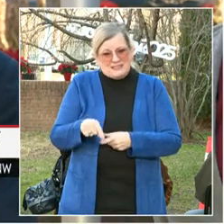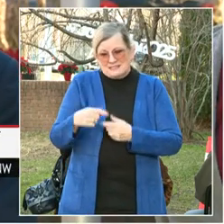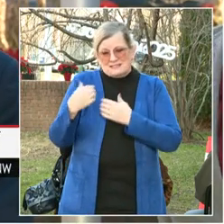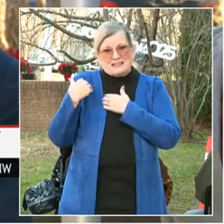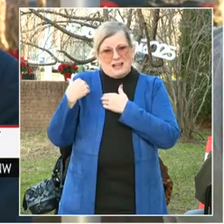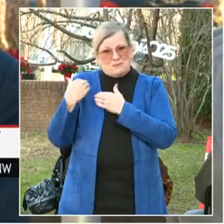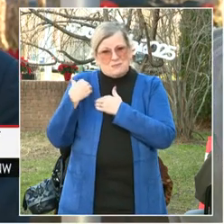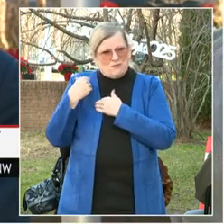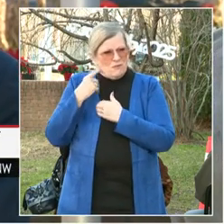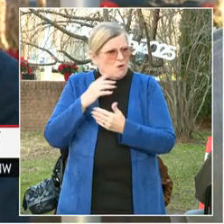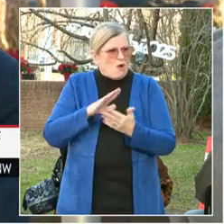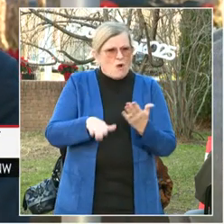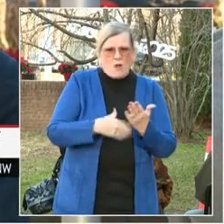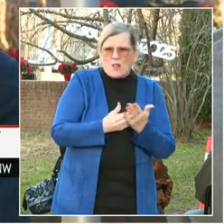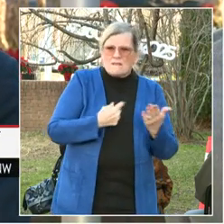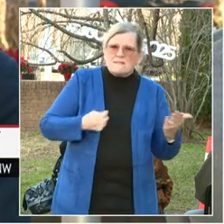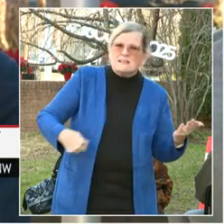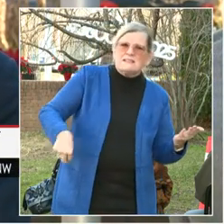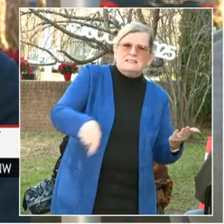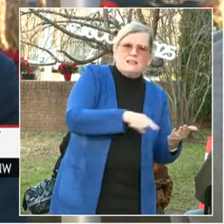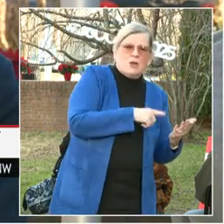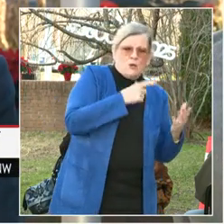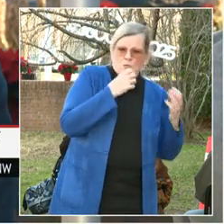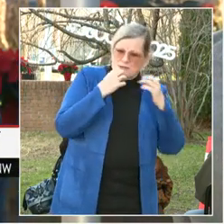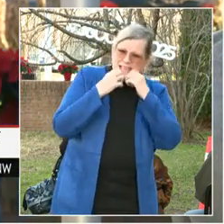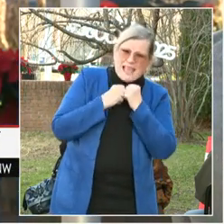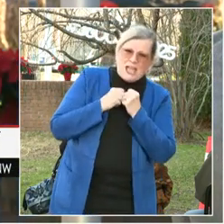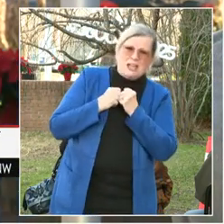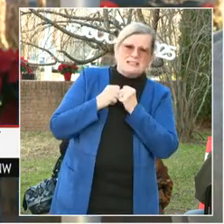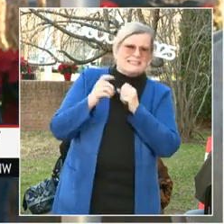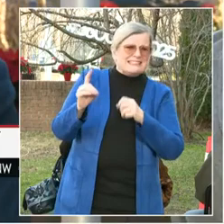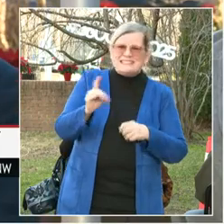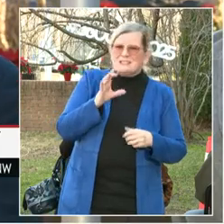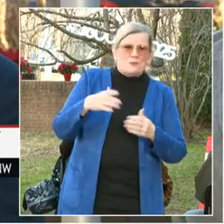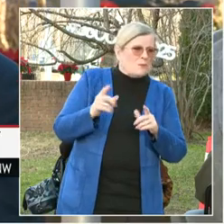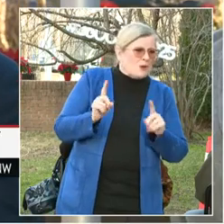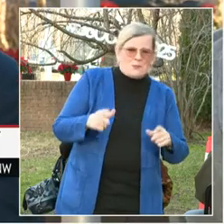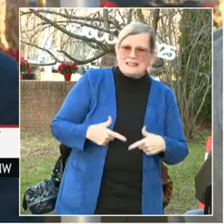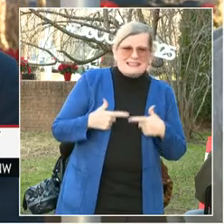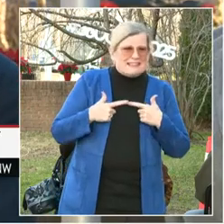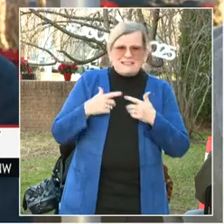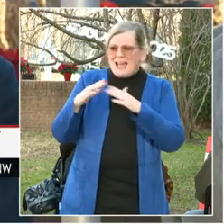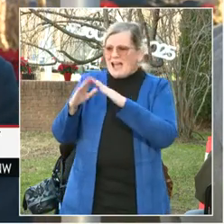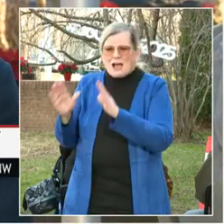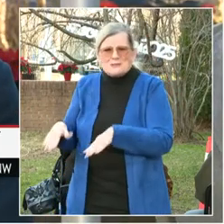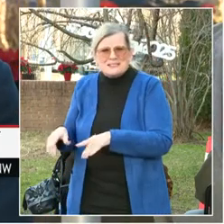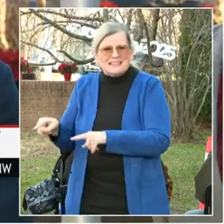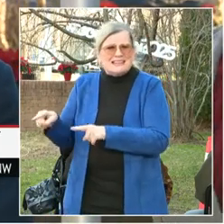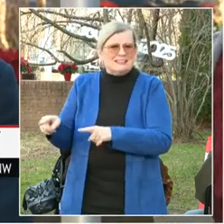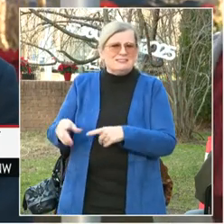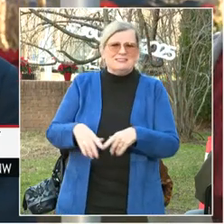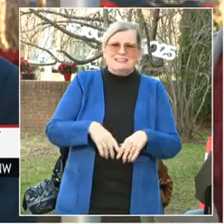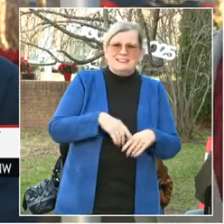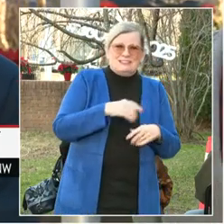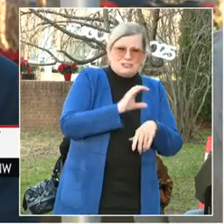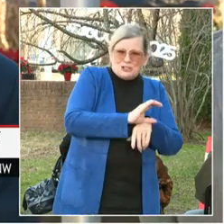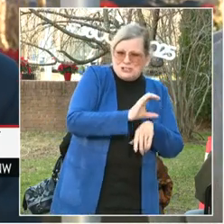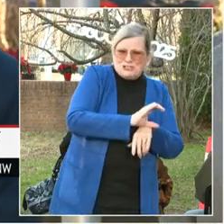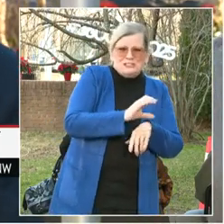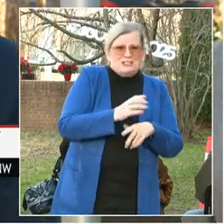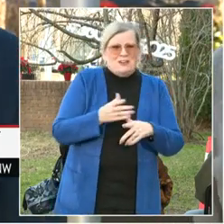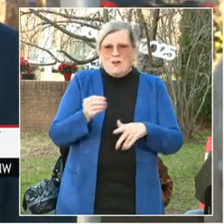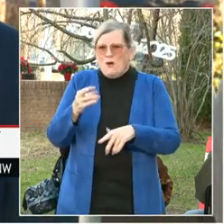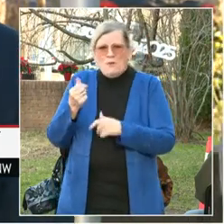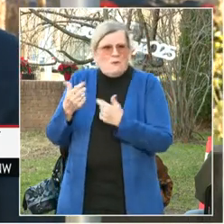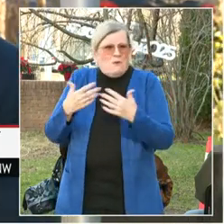district neighbors. Whether you are a resident, a housing provider, a faith-based institution, a service provider, or a combination of all of these